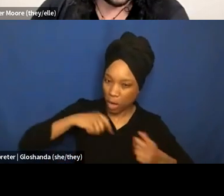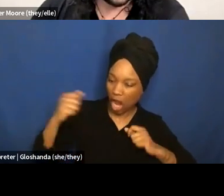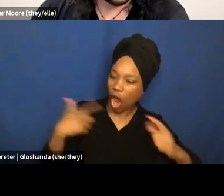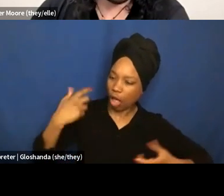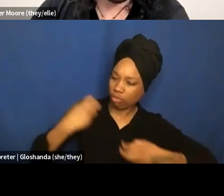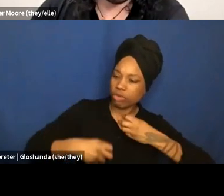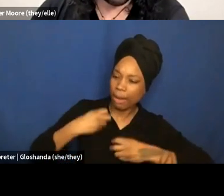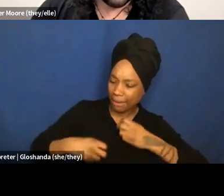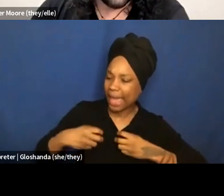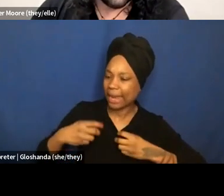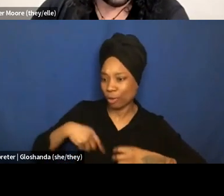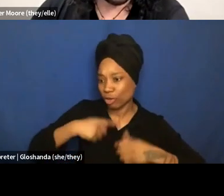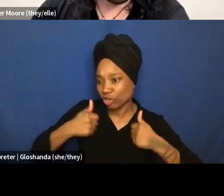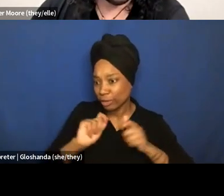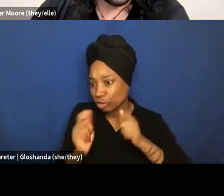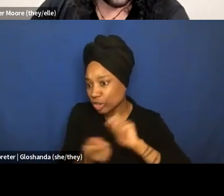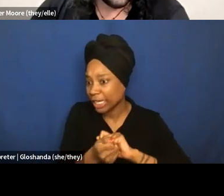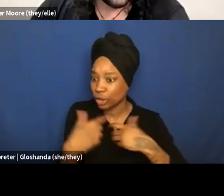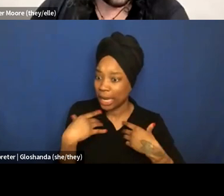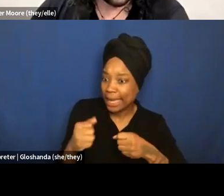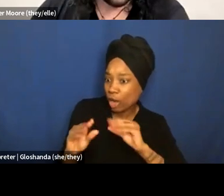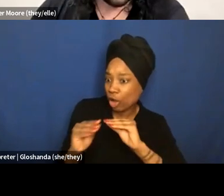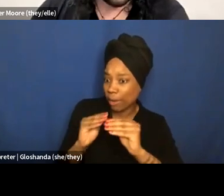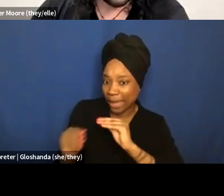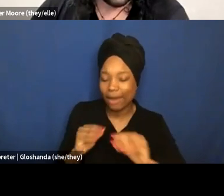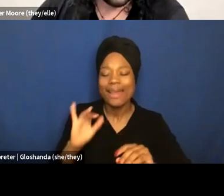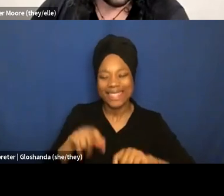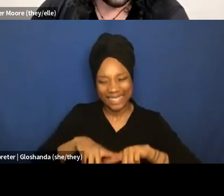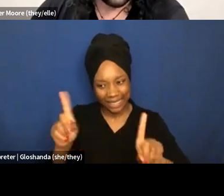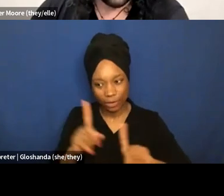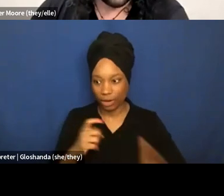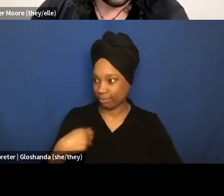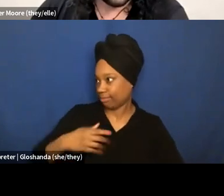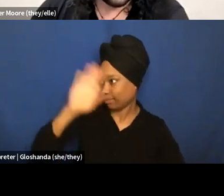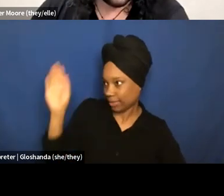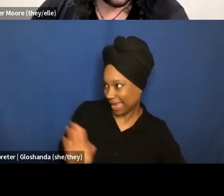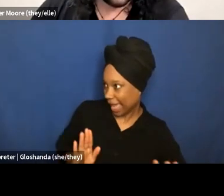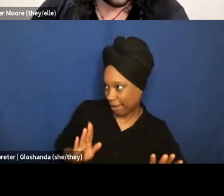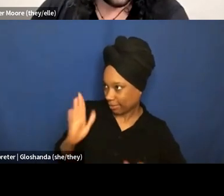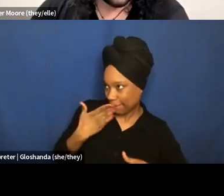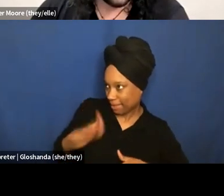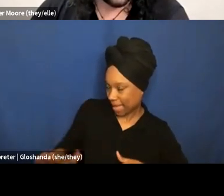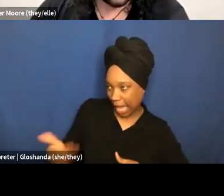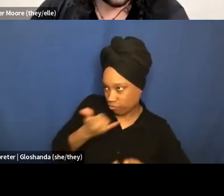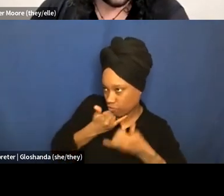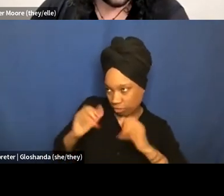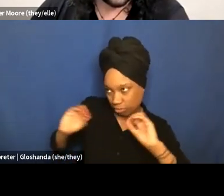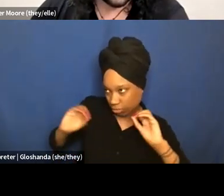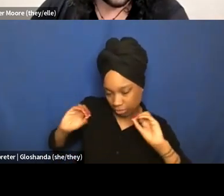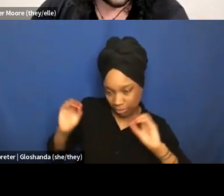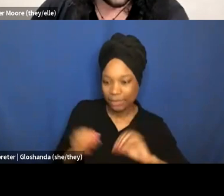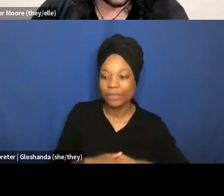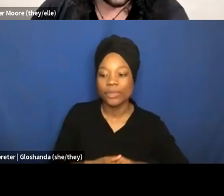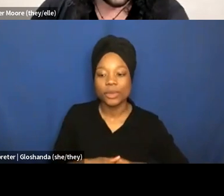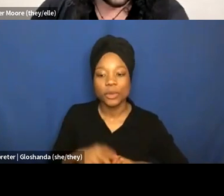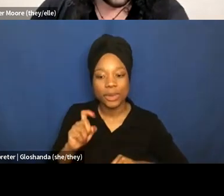or heal from it or repair it. Right? Like, that's different than, I have never done anything bad. Seeing where our gifts shine